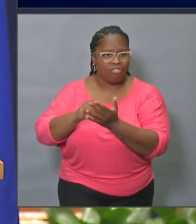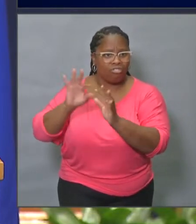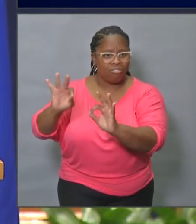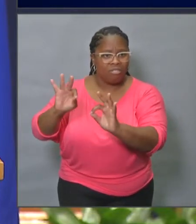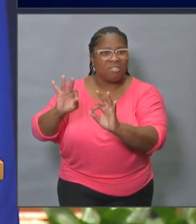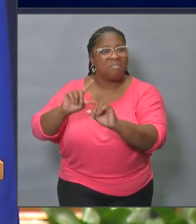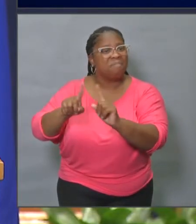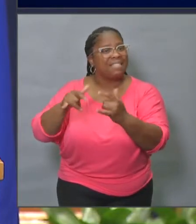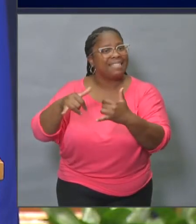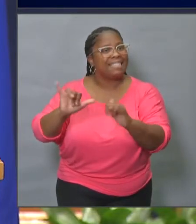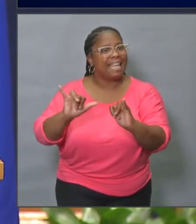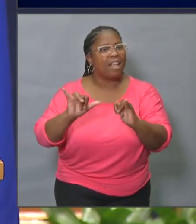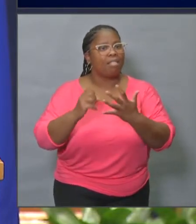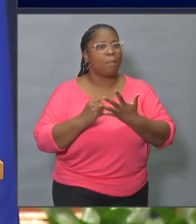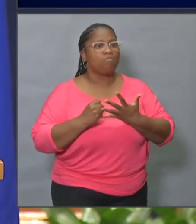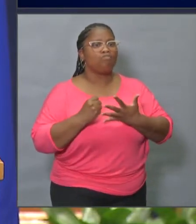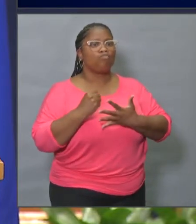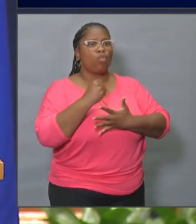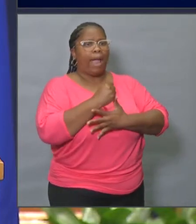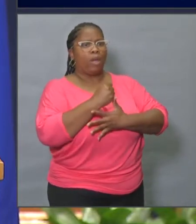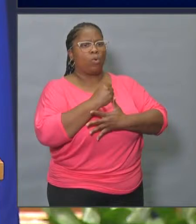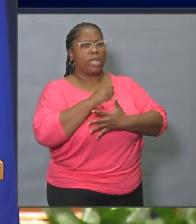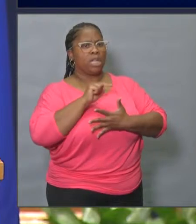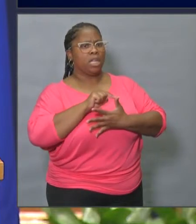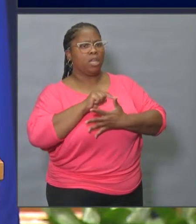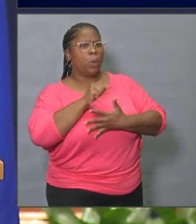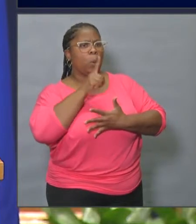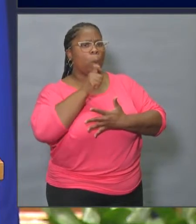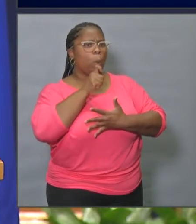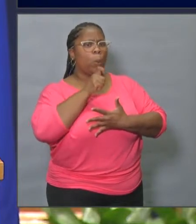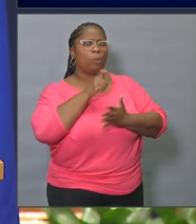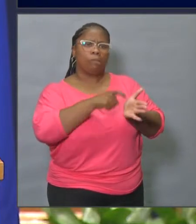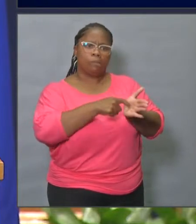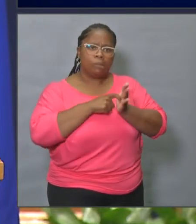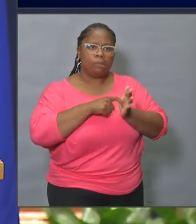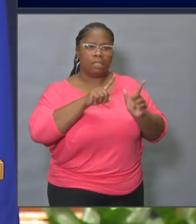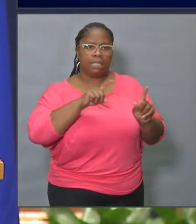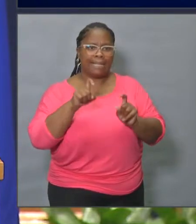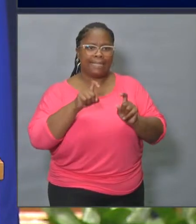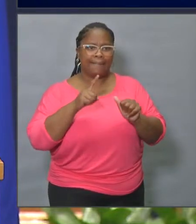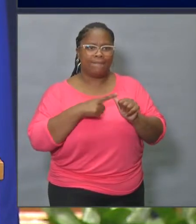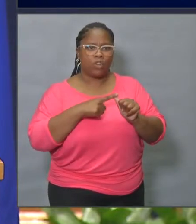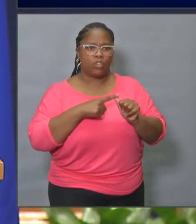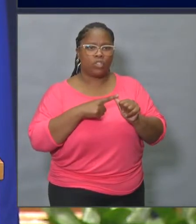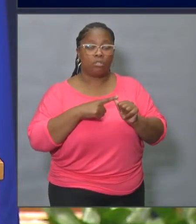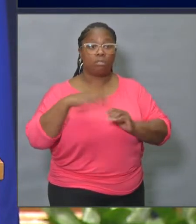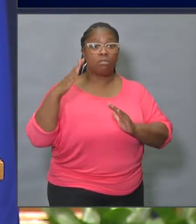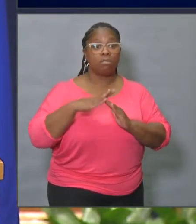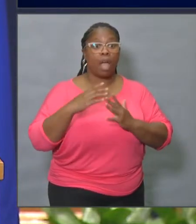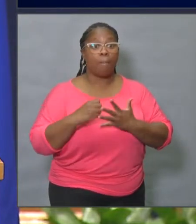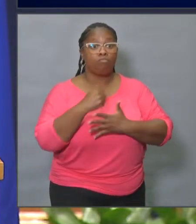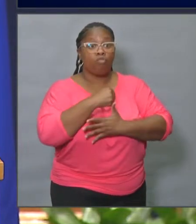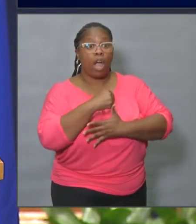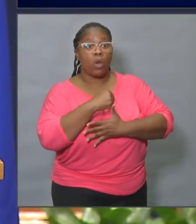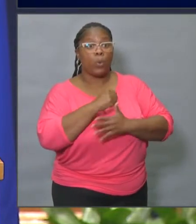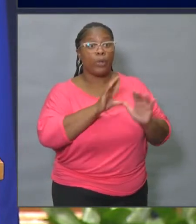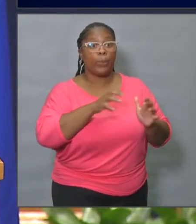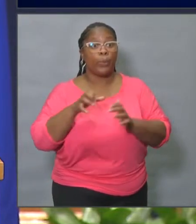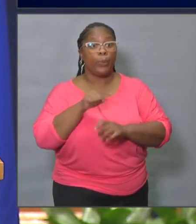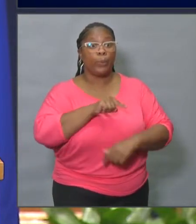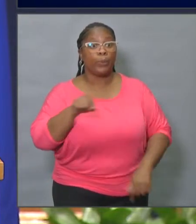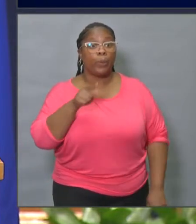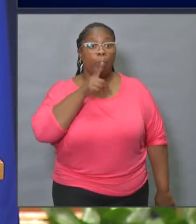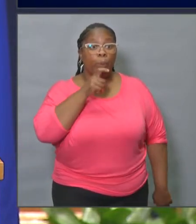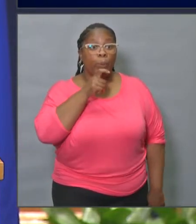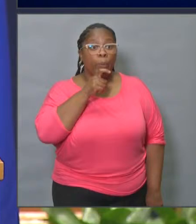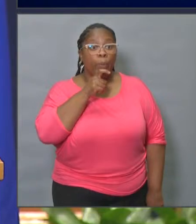remain priorities in who needs to get tested. Our highest priority groups for testing continue to